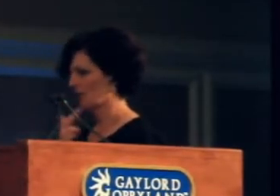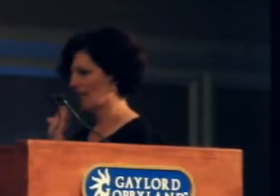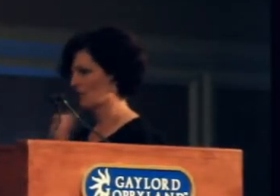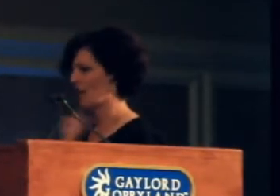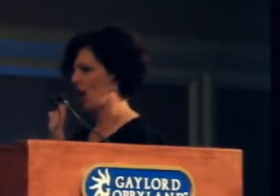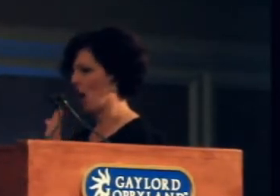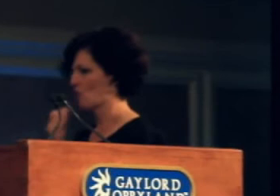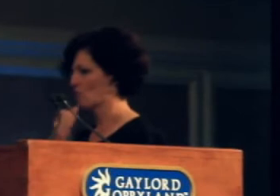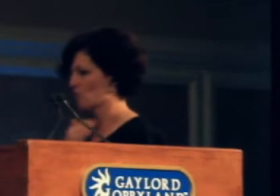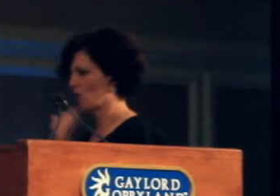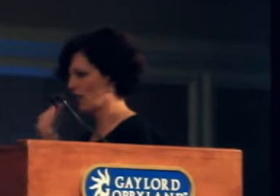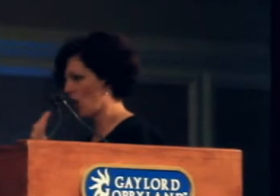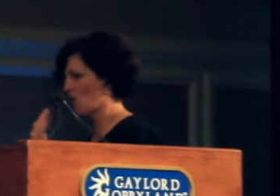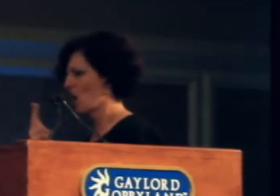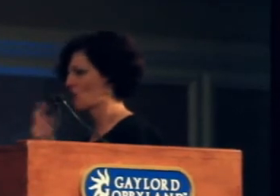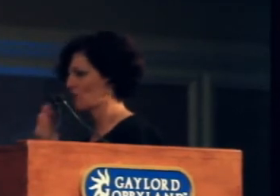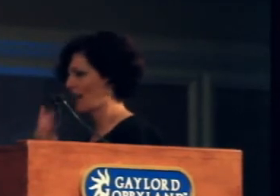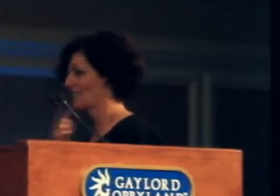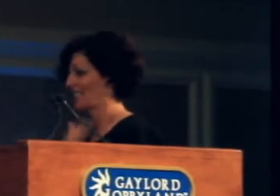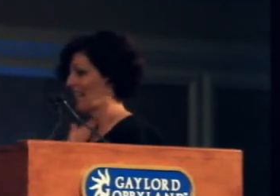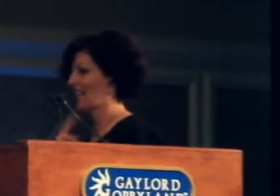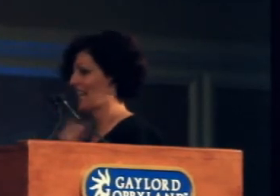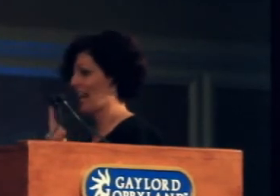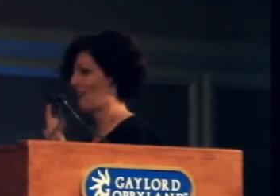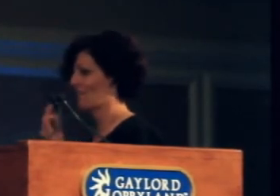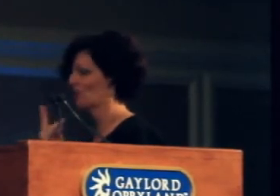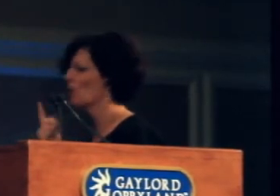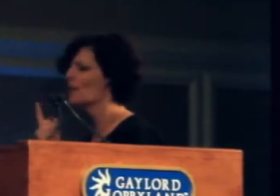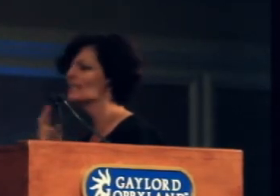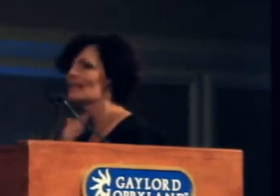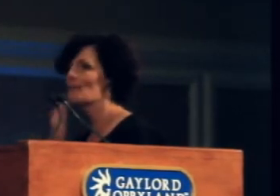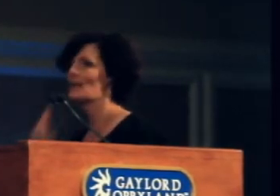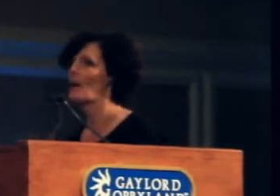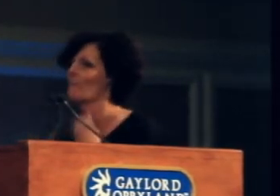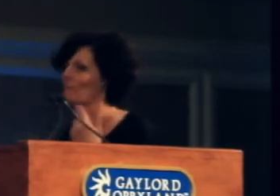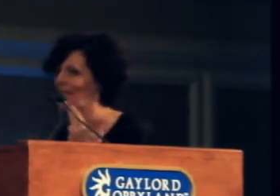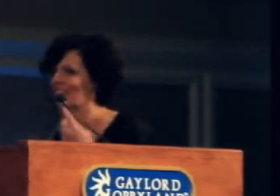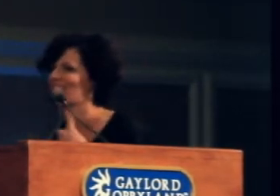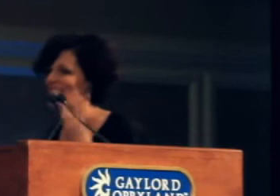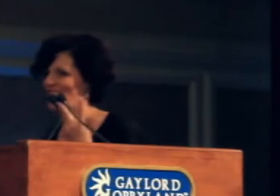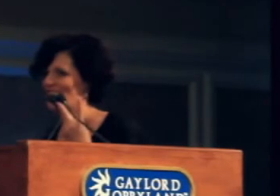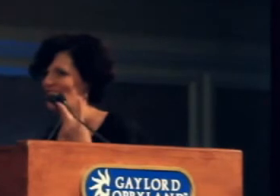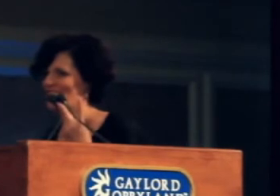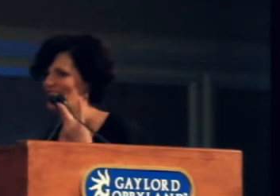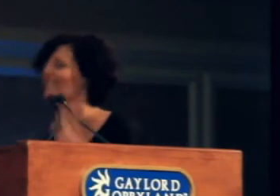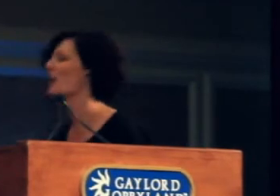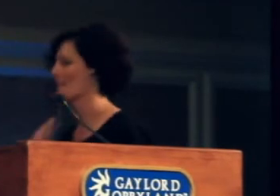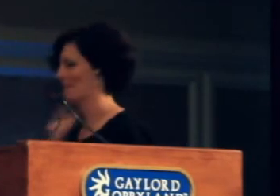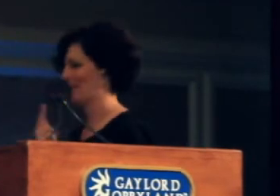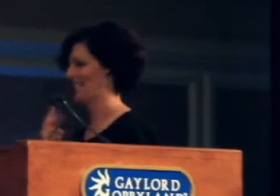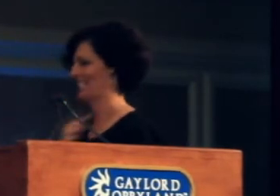in Arroyo Grande, California, which means? Big Ditch. Big Ditch. He lives in Big Ditch,